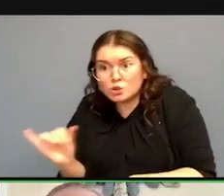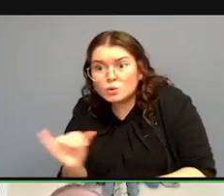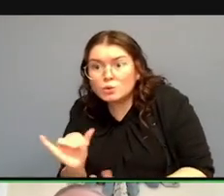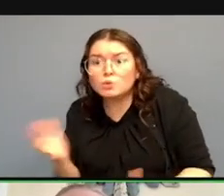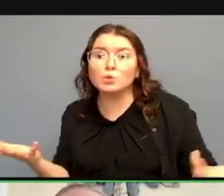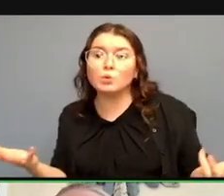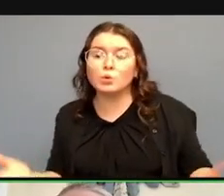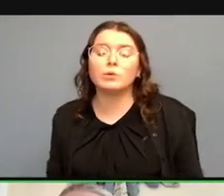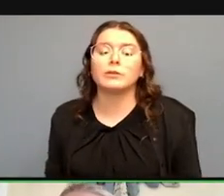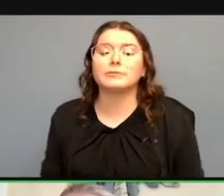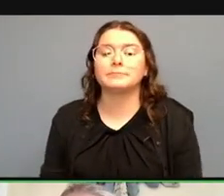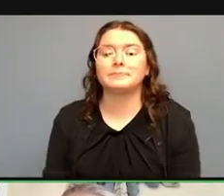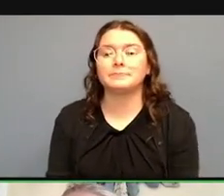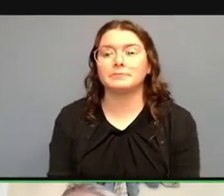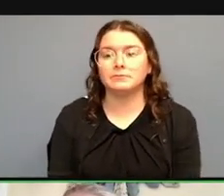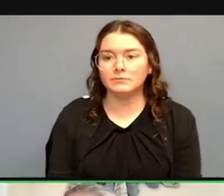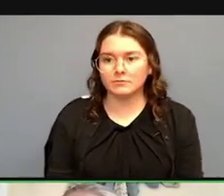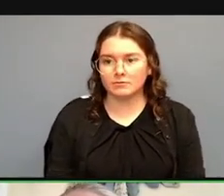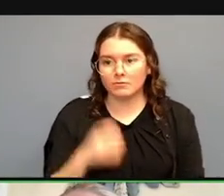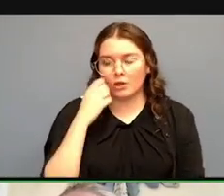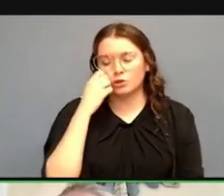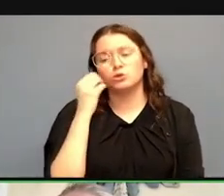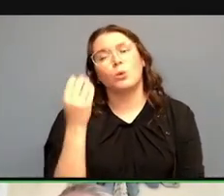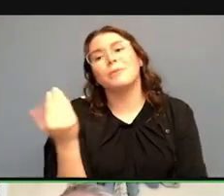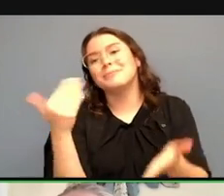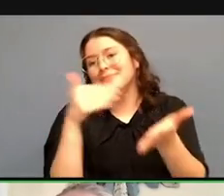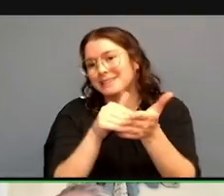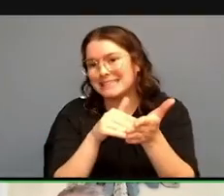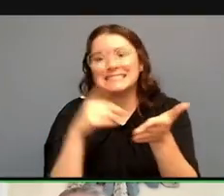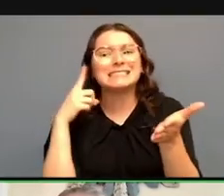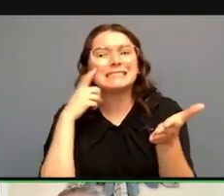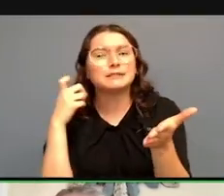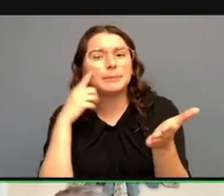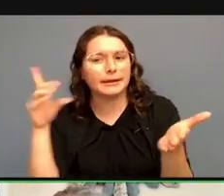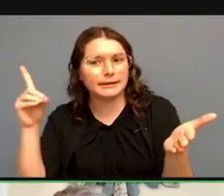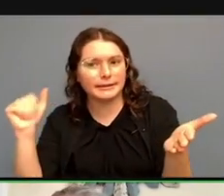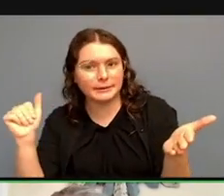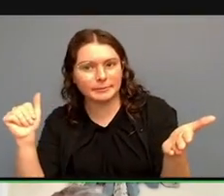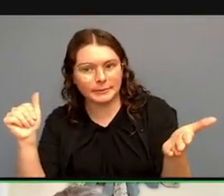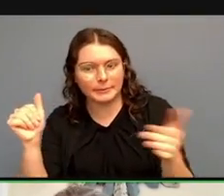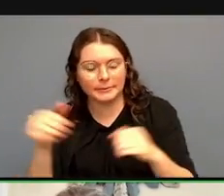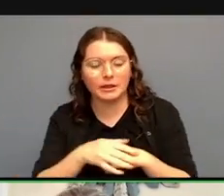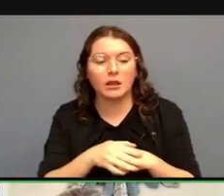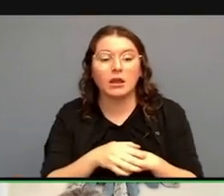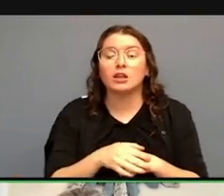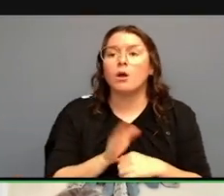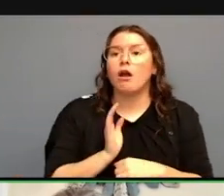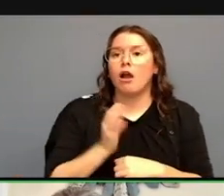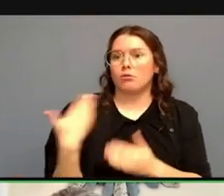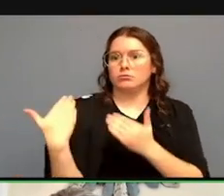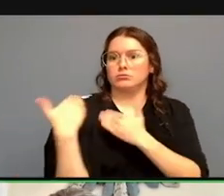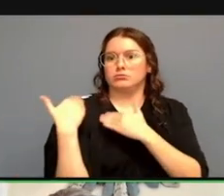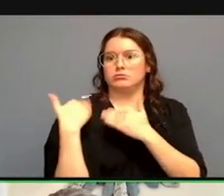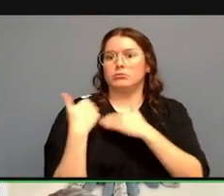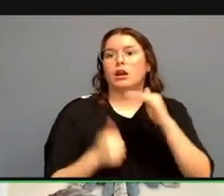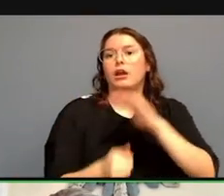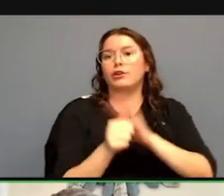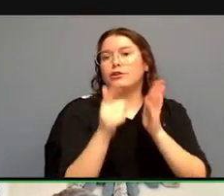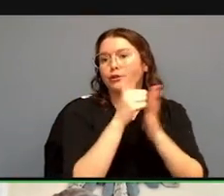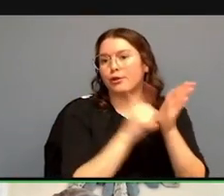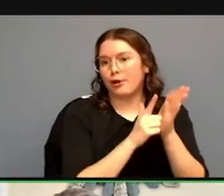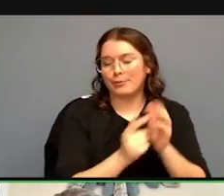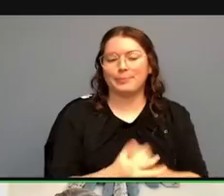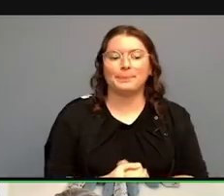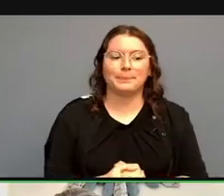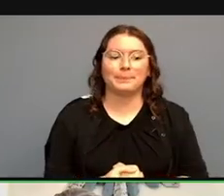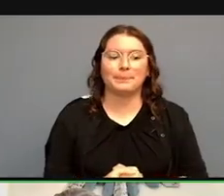too. So again, it's suspected disability, but that's our obligation under the law. Now, in